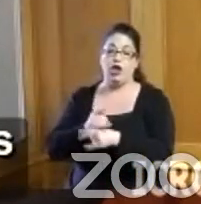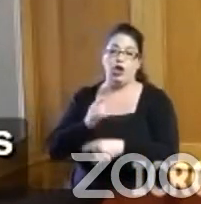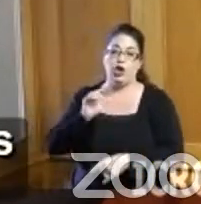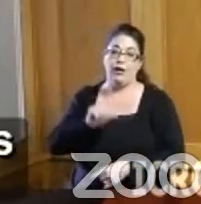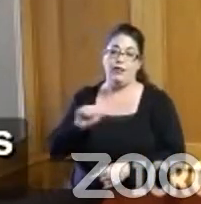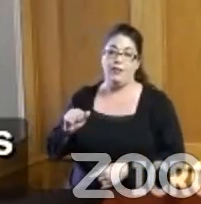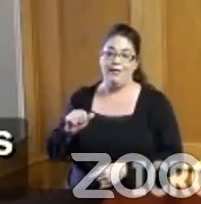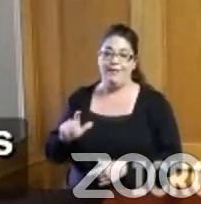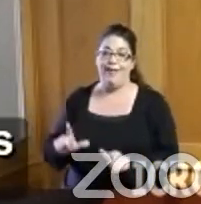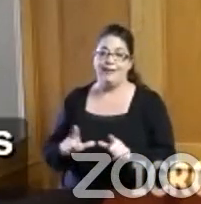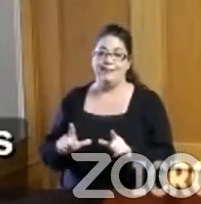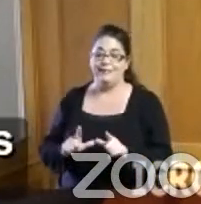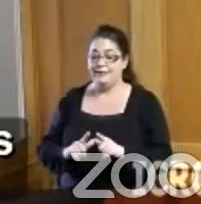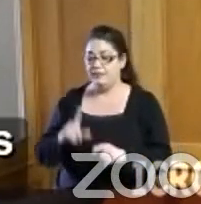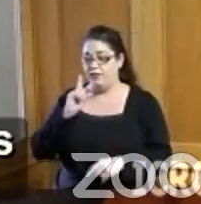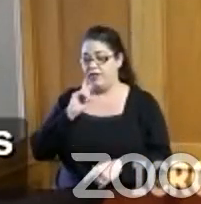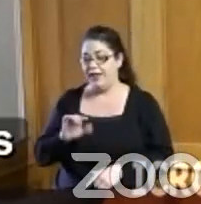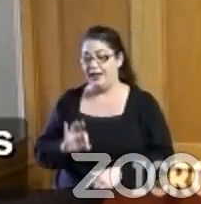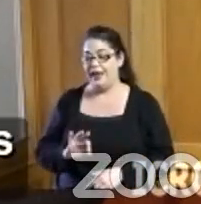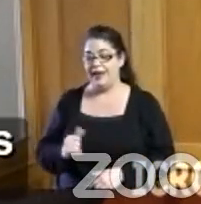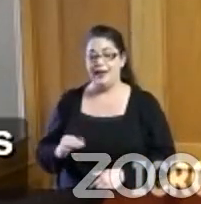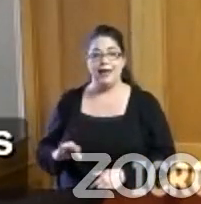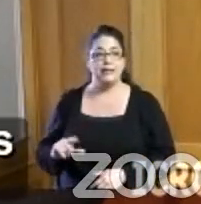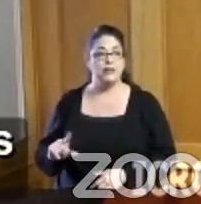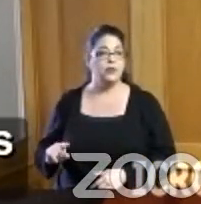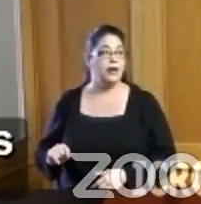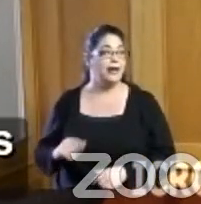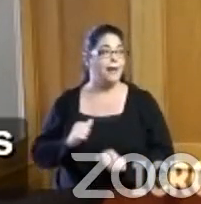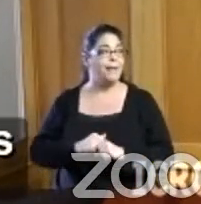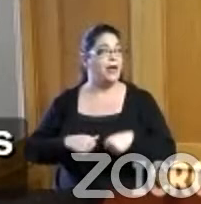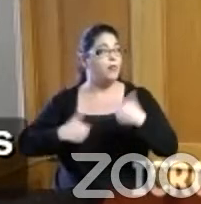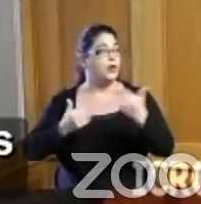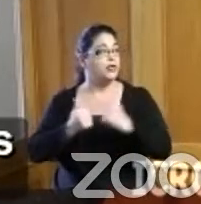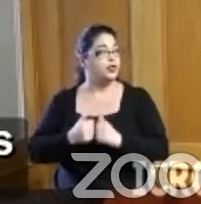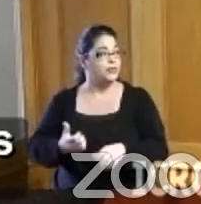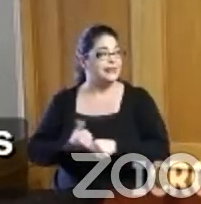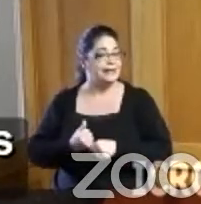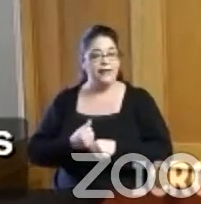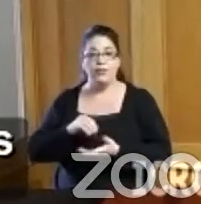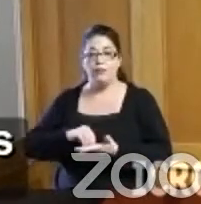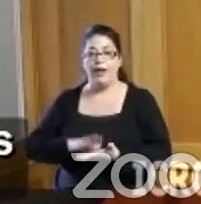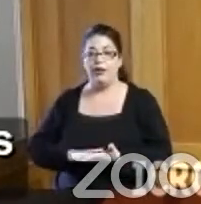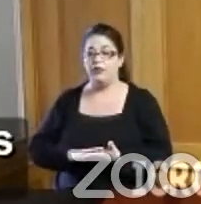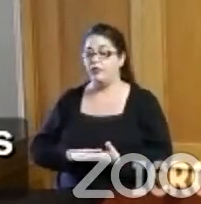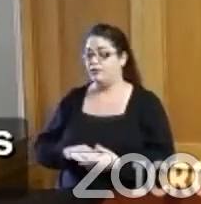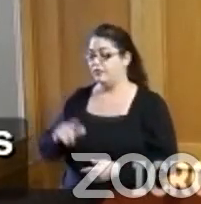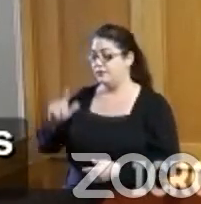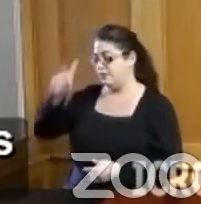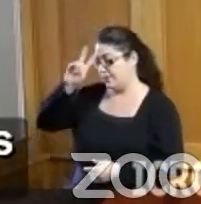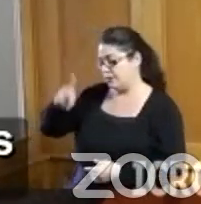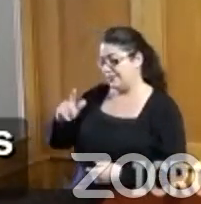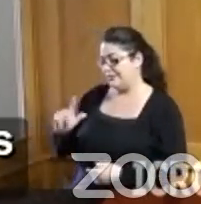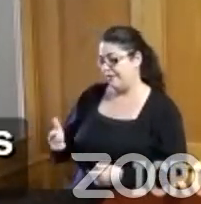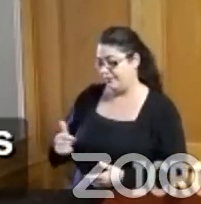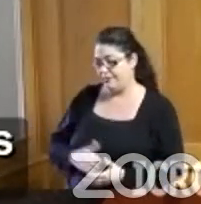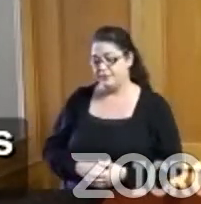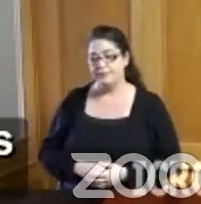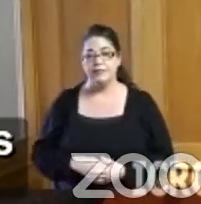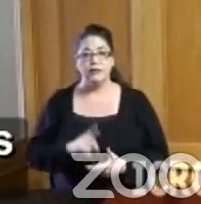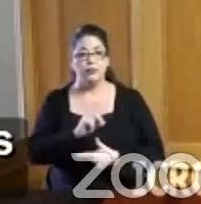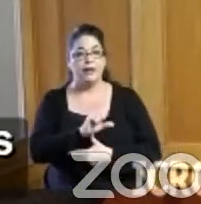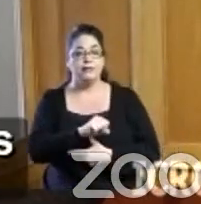So 9, 19, and 20. I'd like to make a motion to receive for the record. Second. Commissioner Somaradumas?